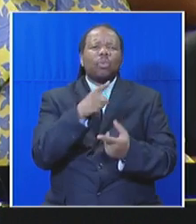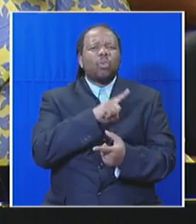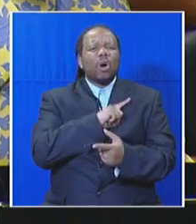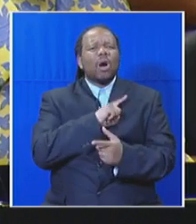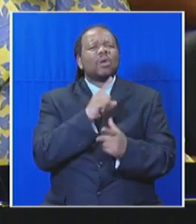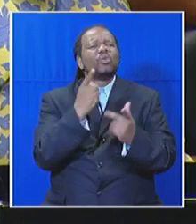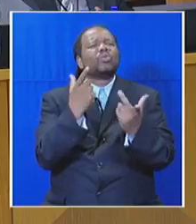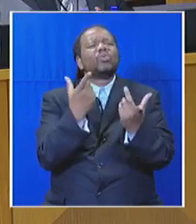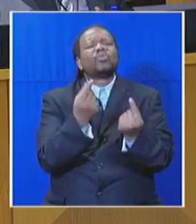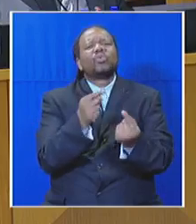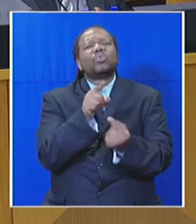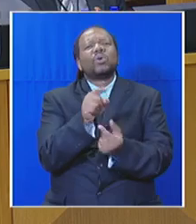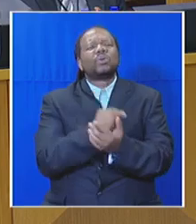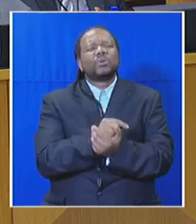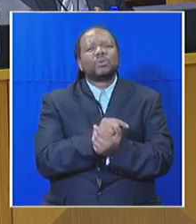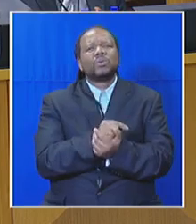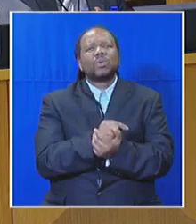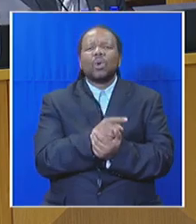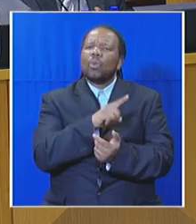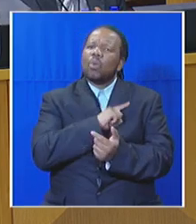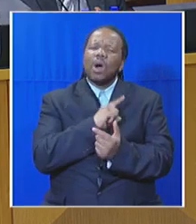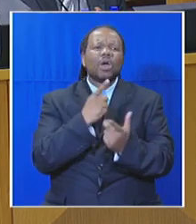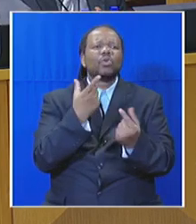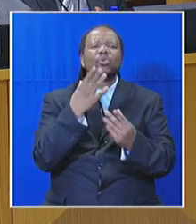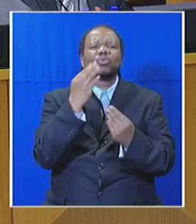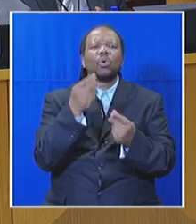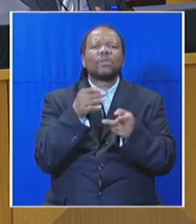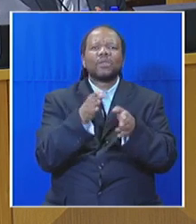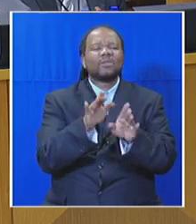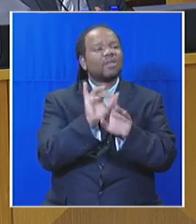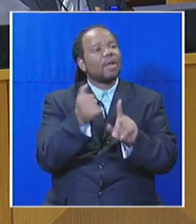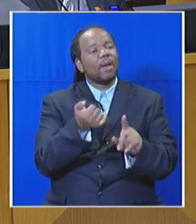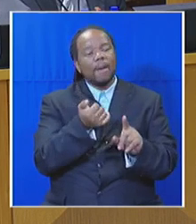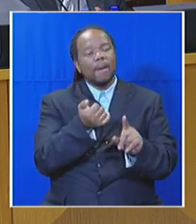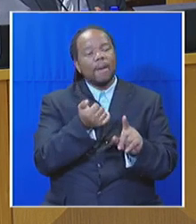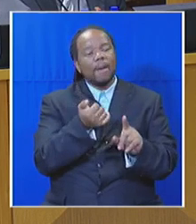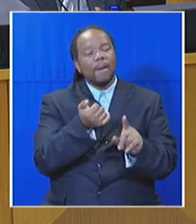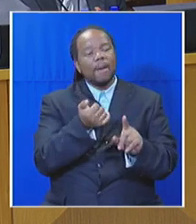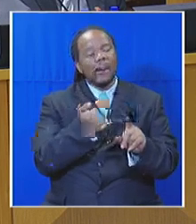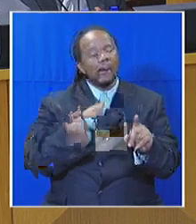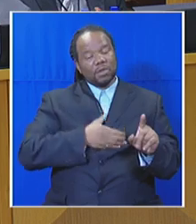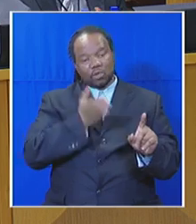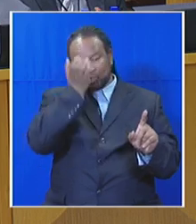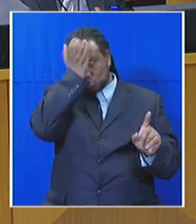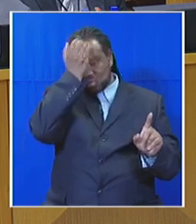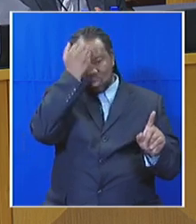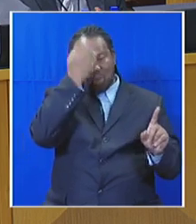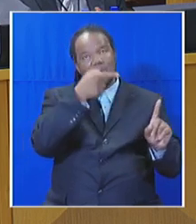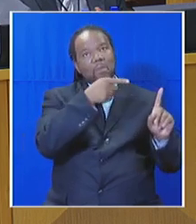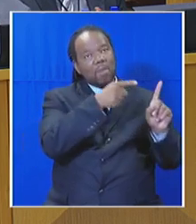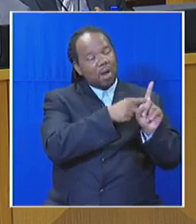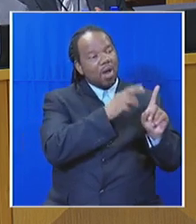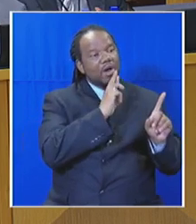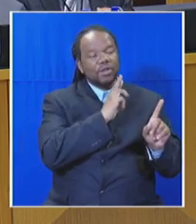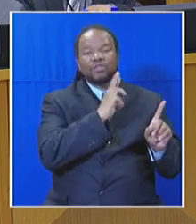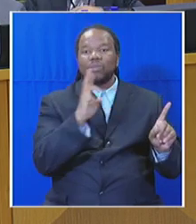Mistress Ginger to talk like this? It's not going to happen. President Zuma has not received a simple question as